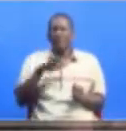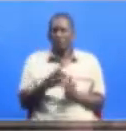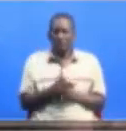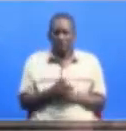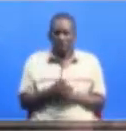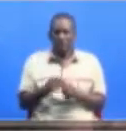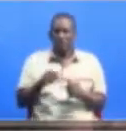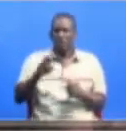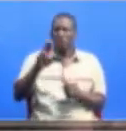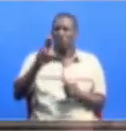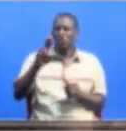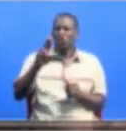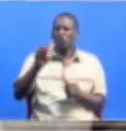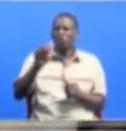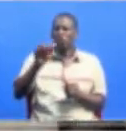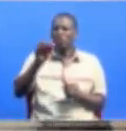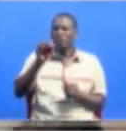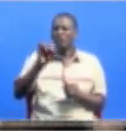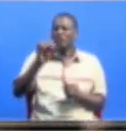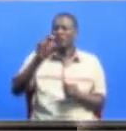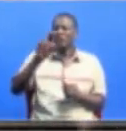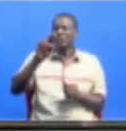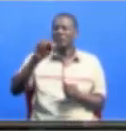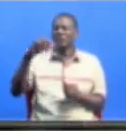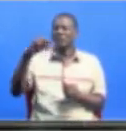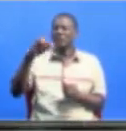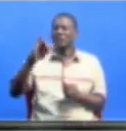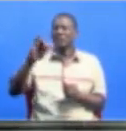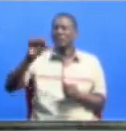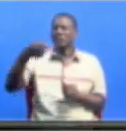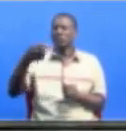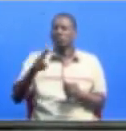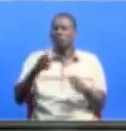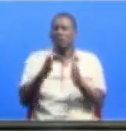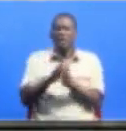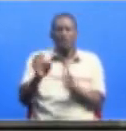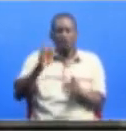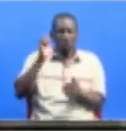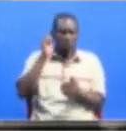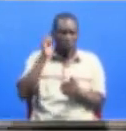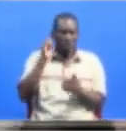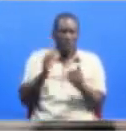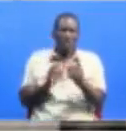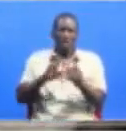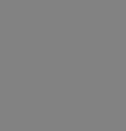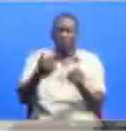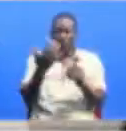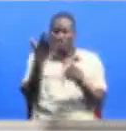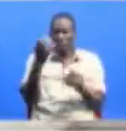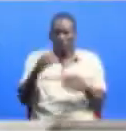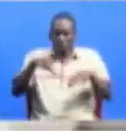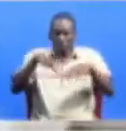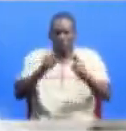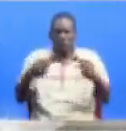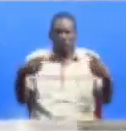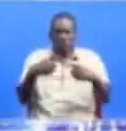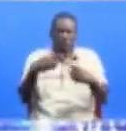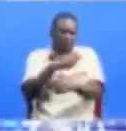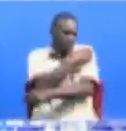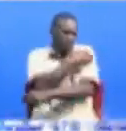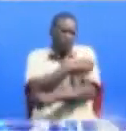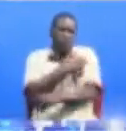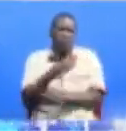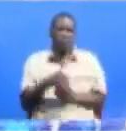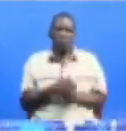in Uasin Gishu and Elgeyo Marakwet counties, with more than 50 having been admitted at various health facilities.